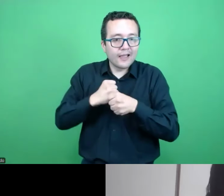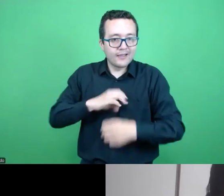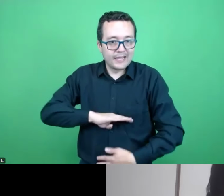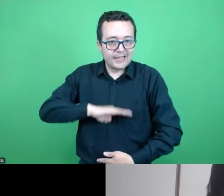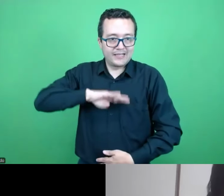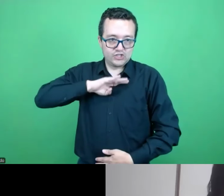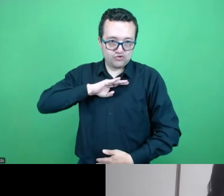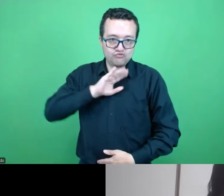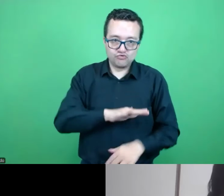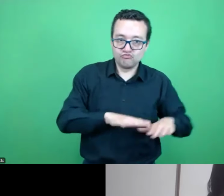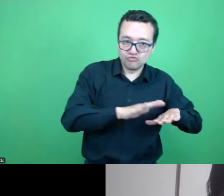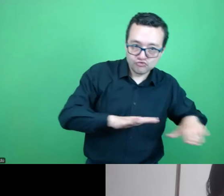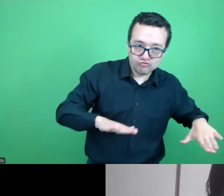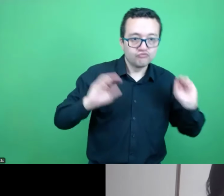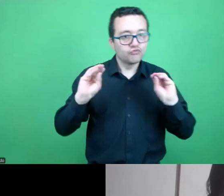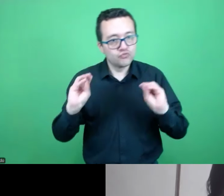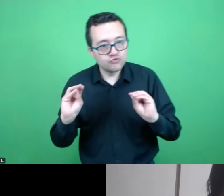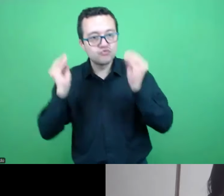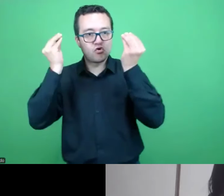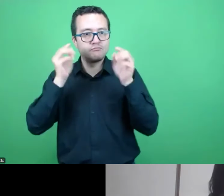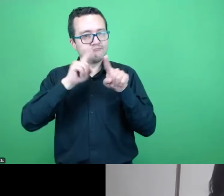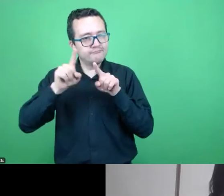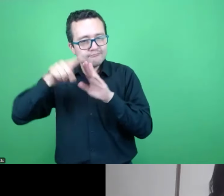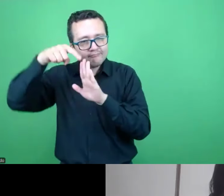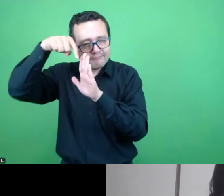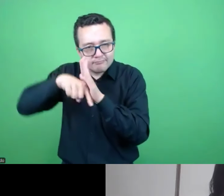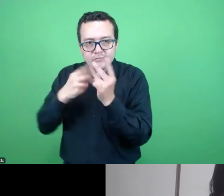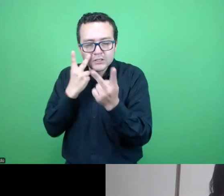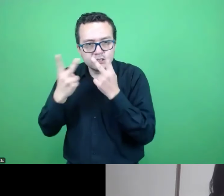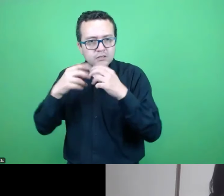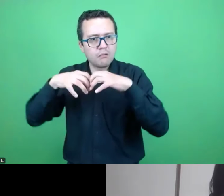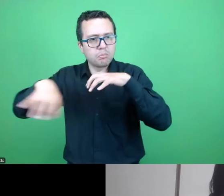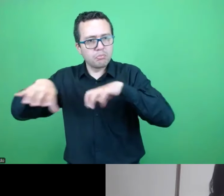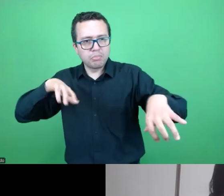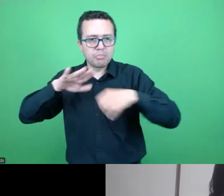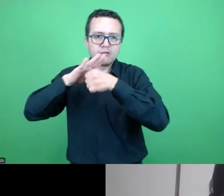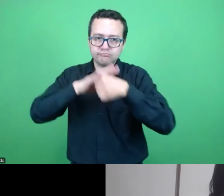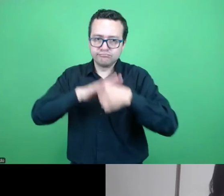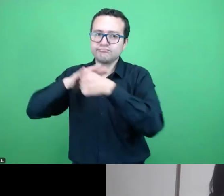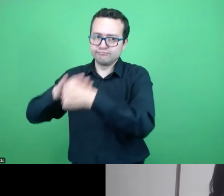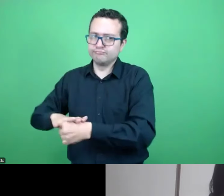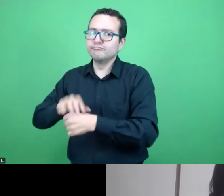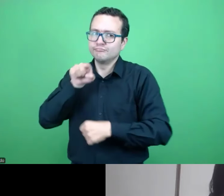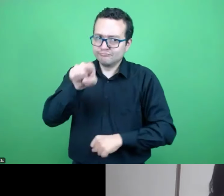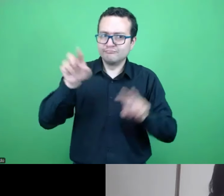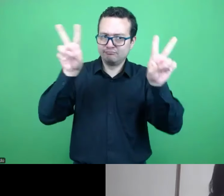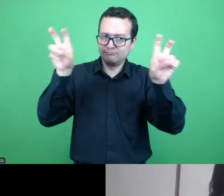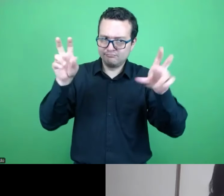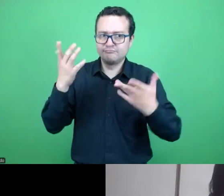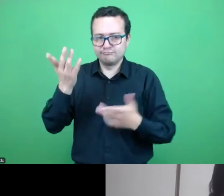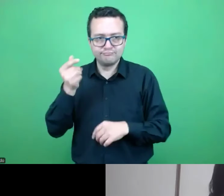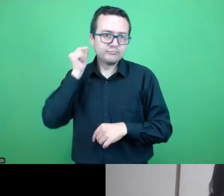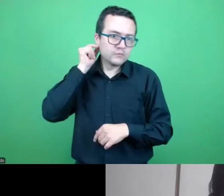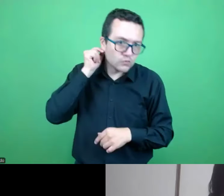forth. UNICEF recently it launched to address different barriers at different levels. UNICEF recently launched